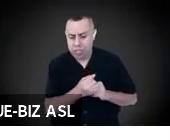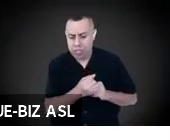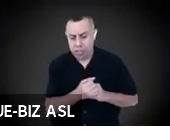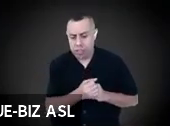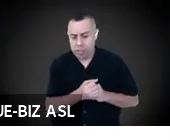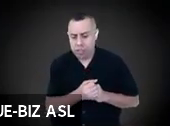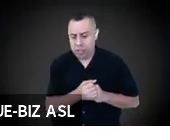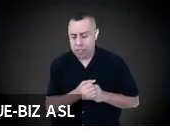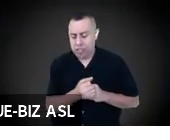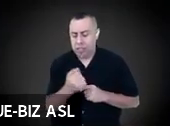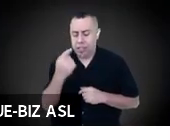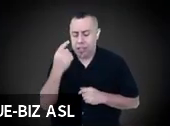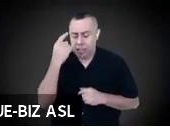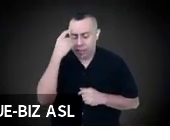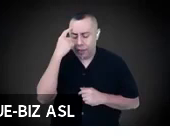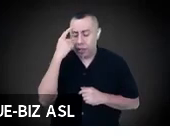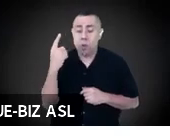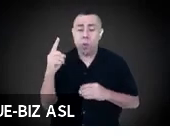one of the messages that